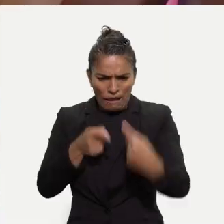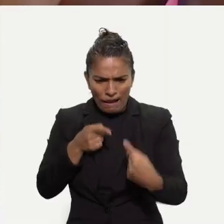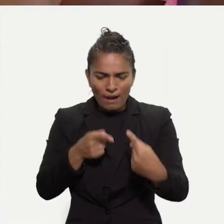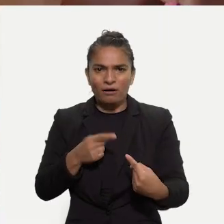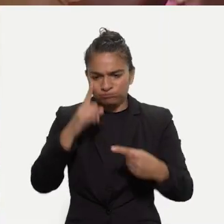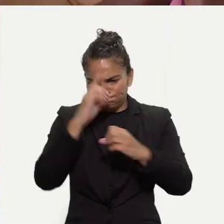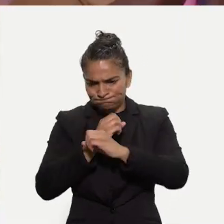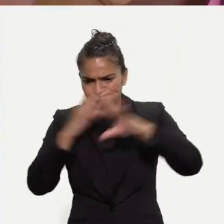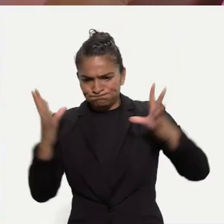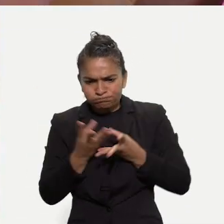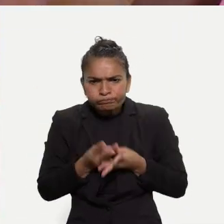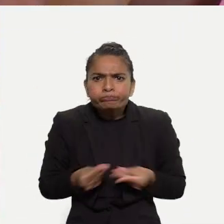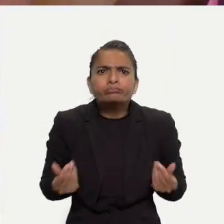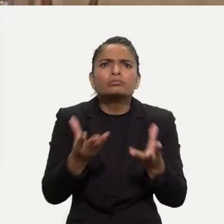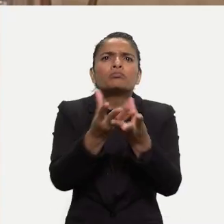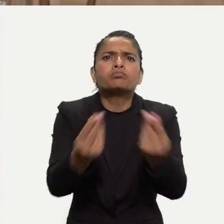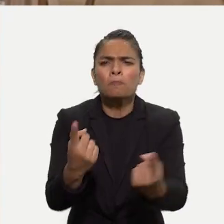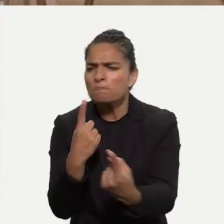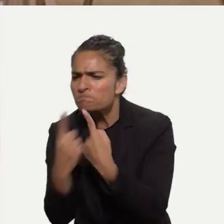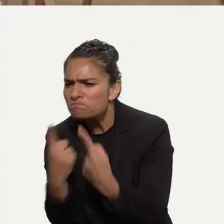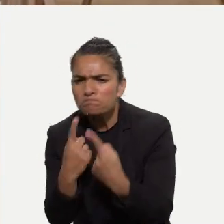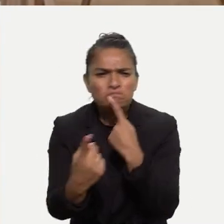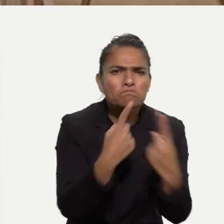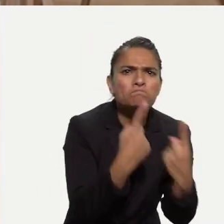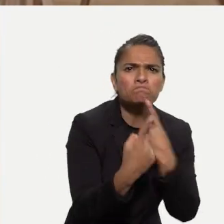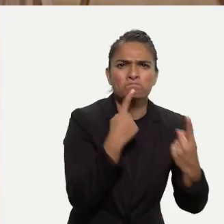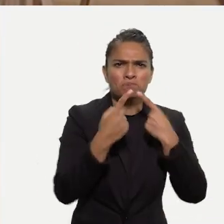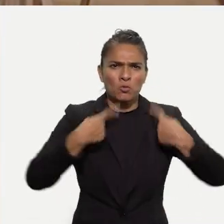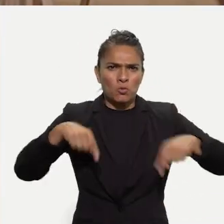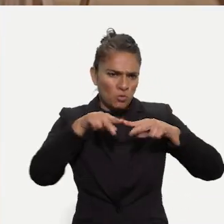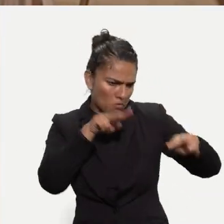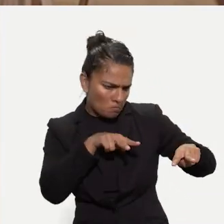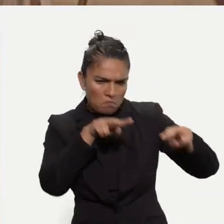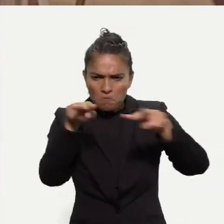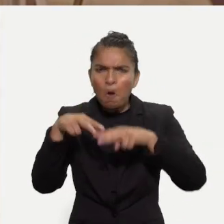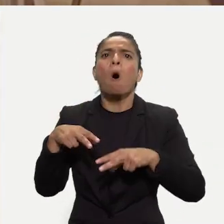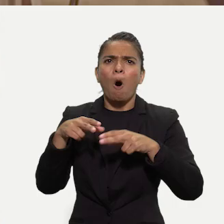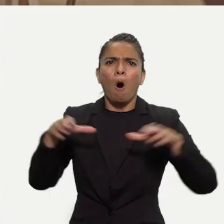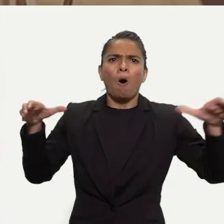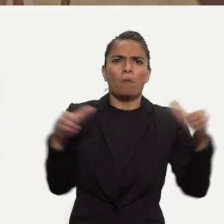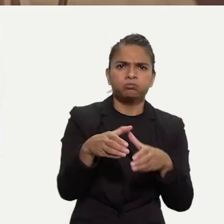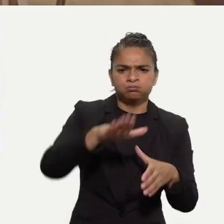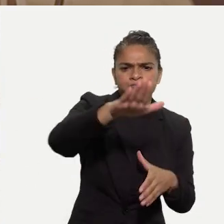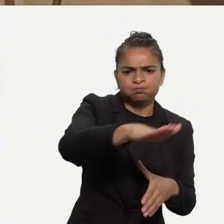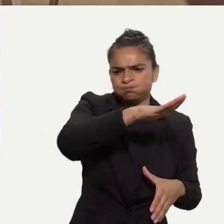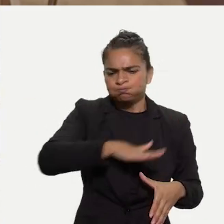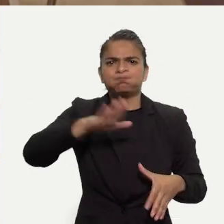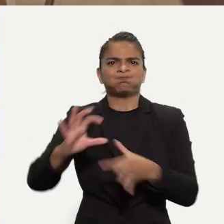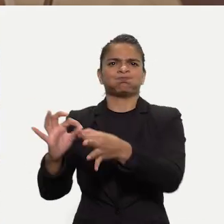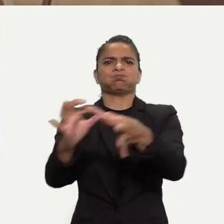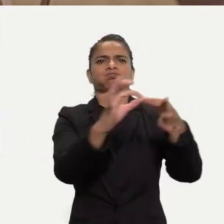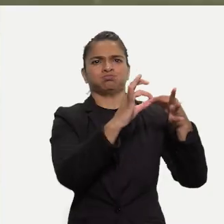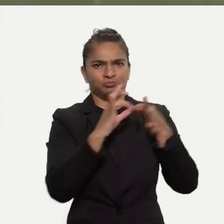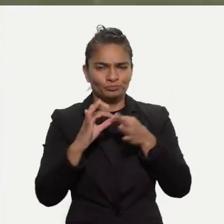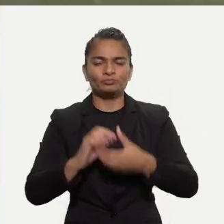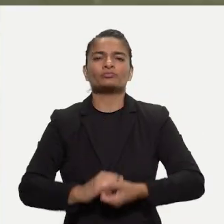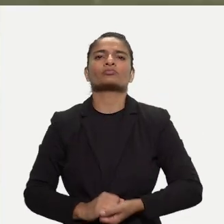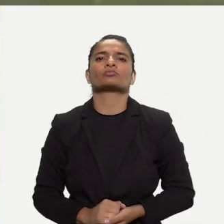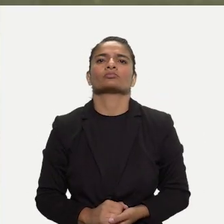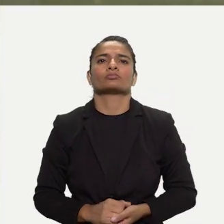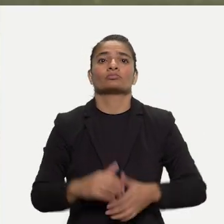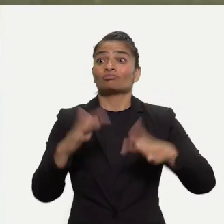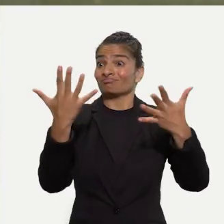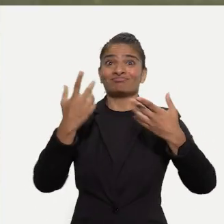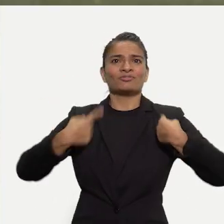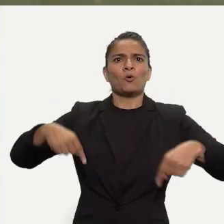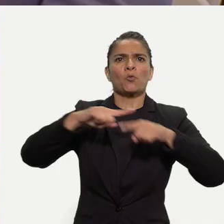authorities. Besides that, also not only the challenges, but the fact that most of the solutions are already available in